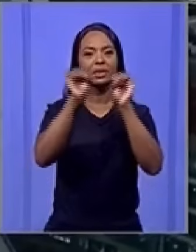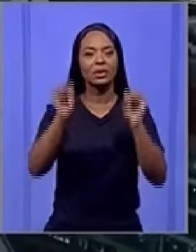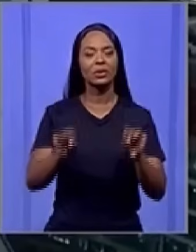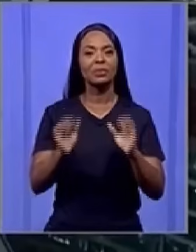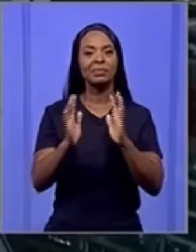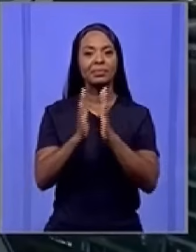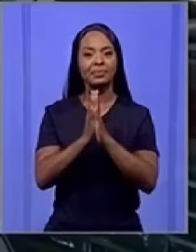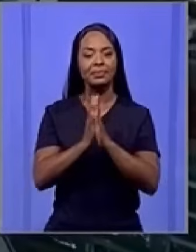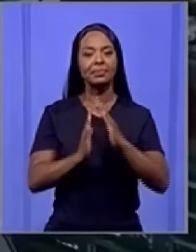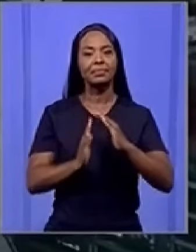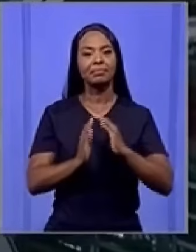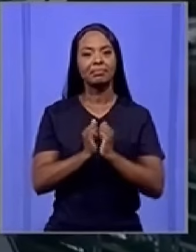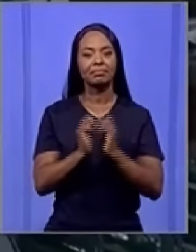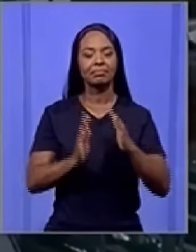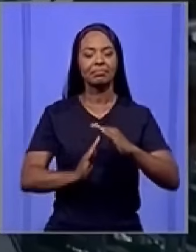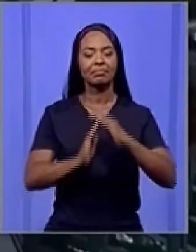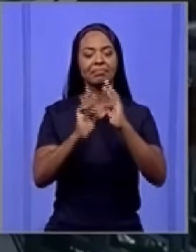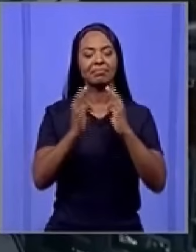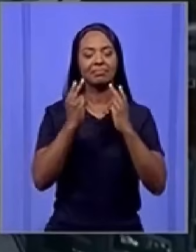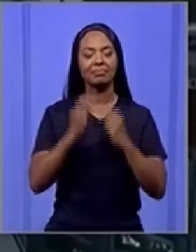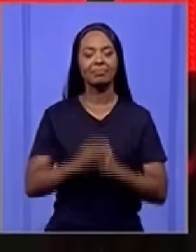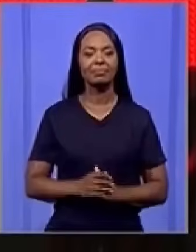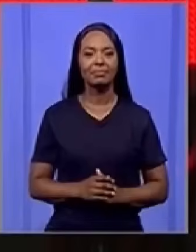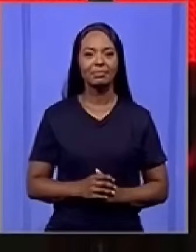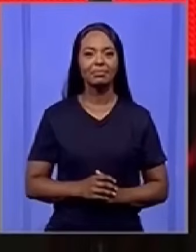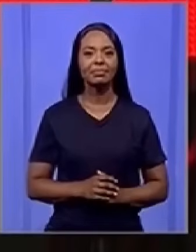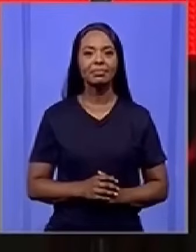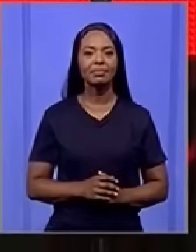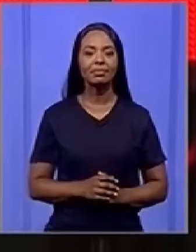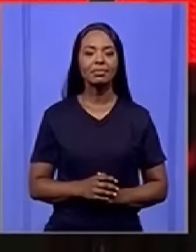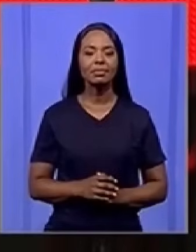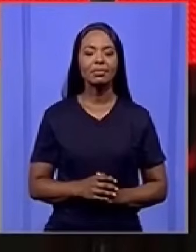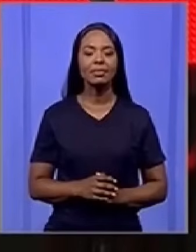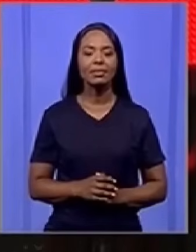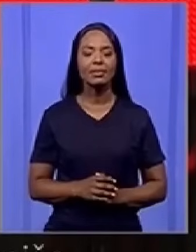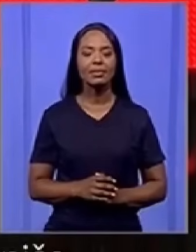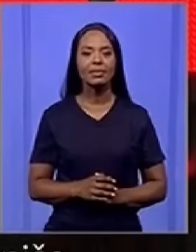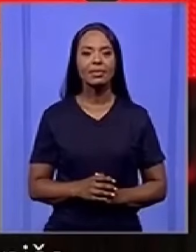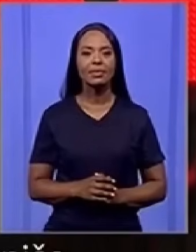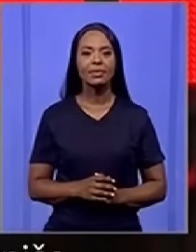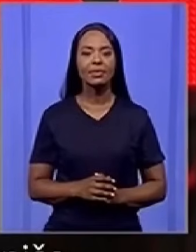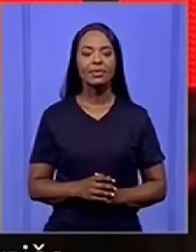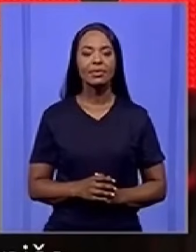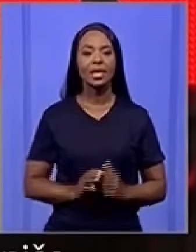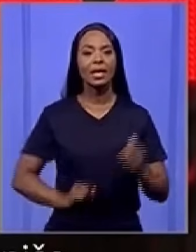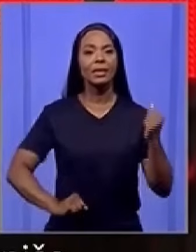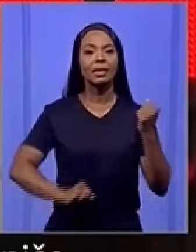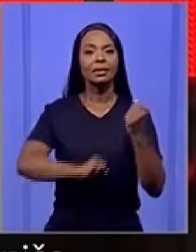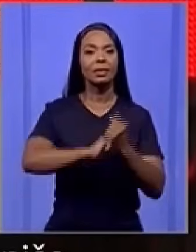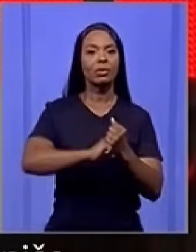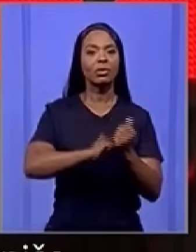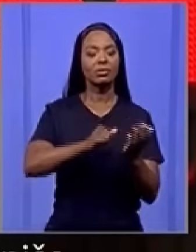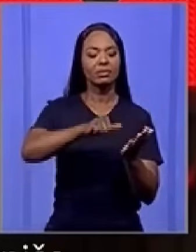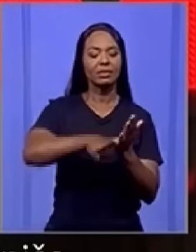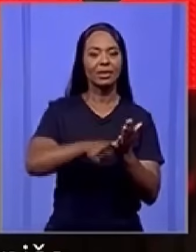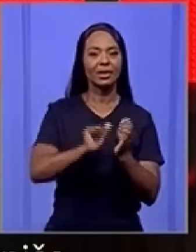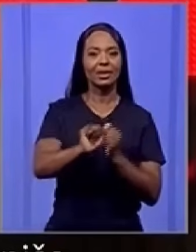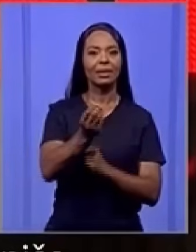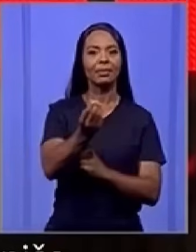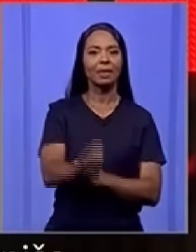re thoma pele ka dihlogo. We want child support grant to be increased